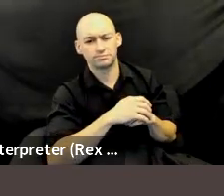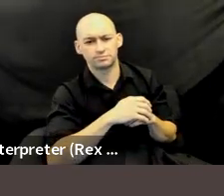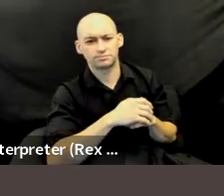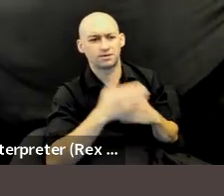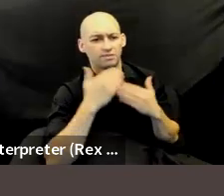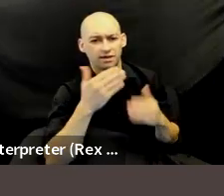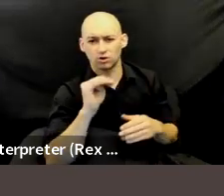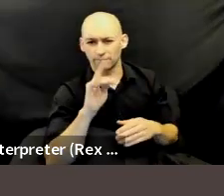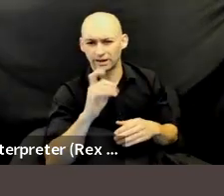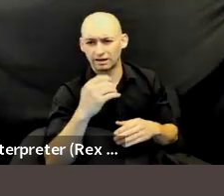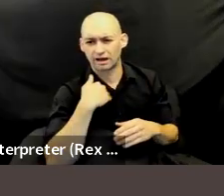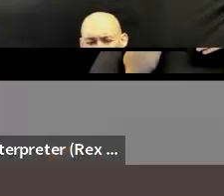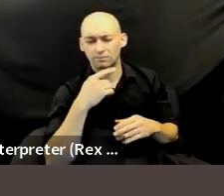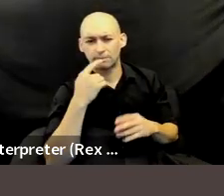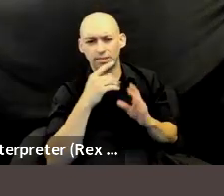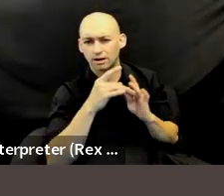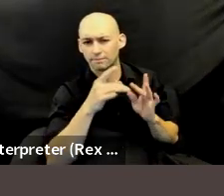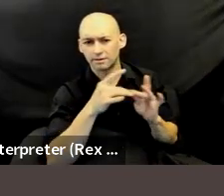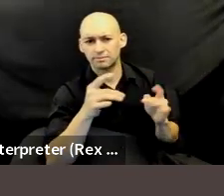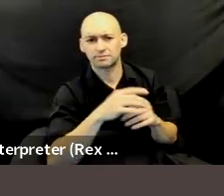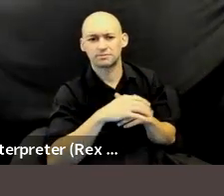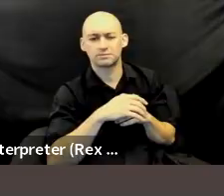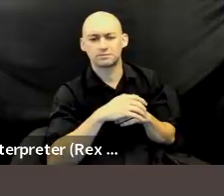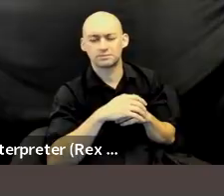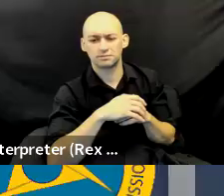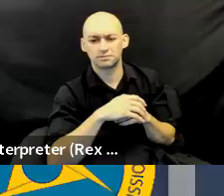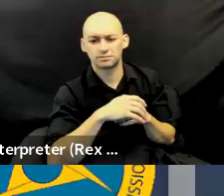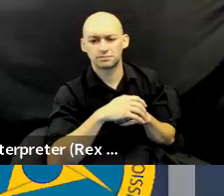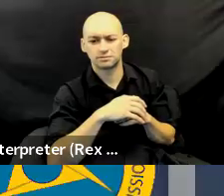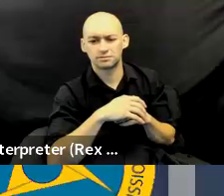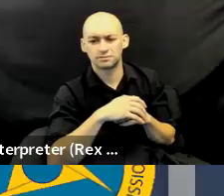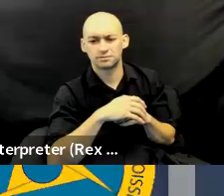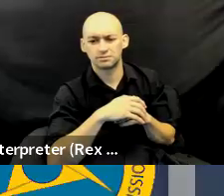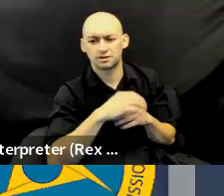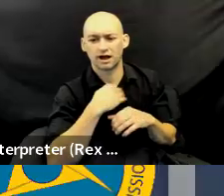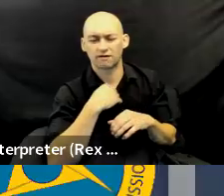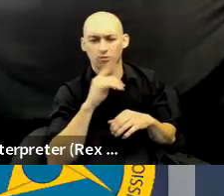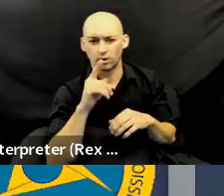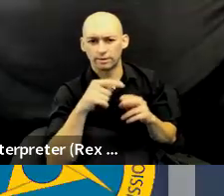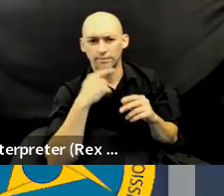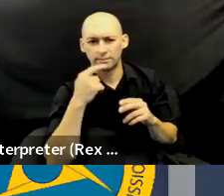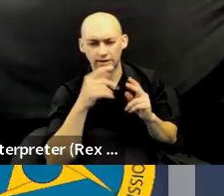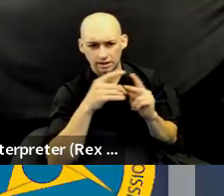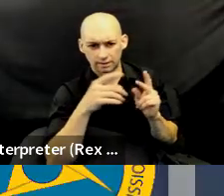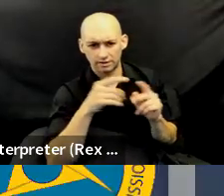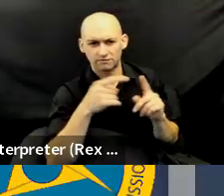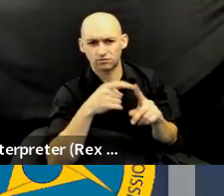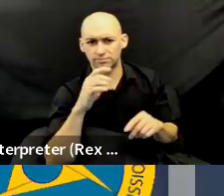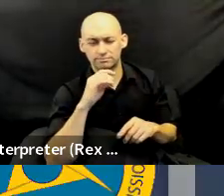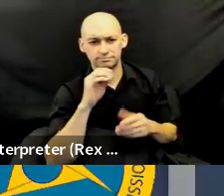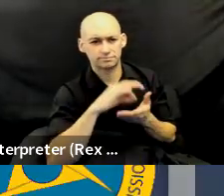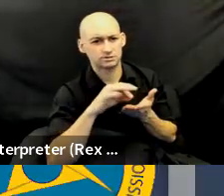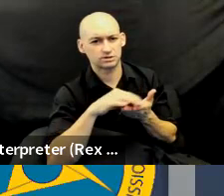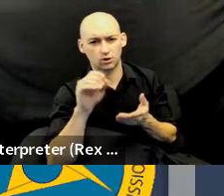Thank you, Mike. Do we have any public comment? Secretary. We have one public comment from Secretary Omashakin. I'm